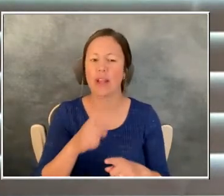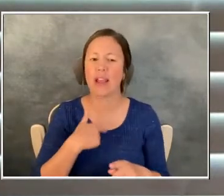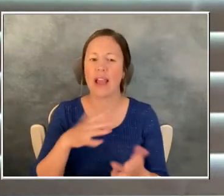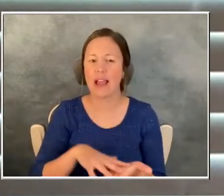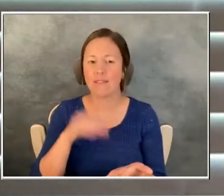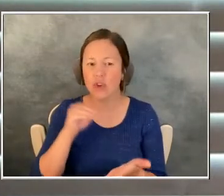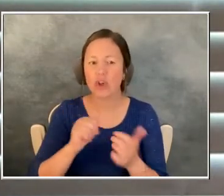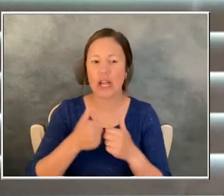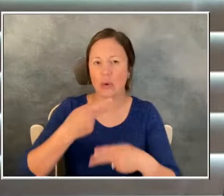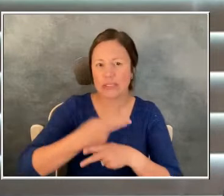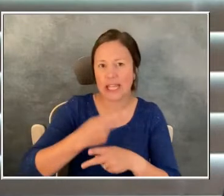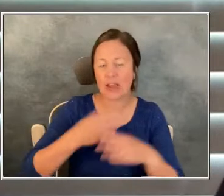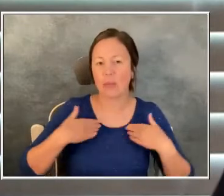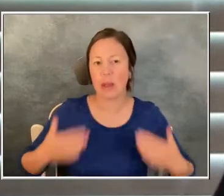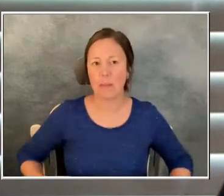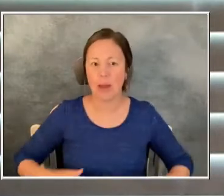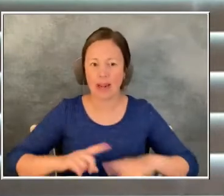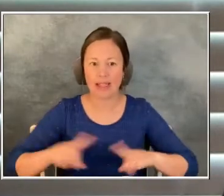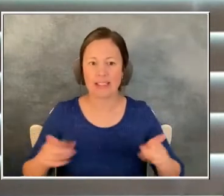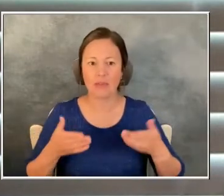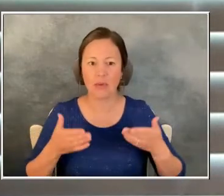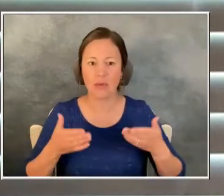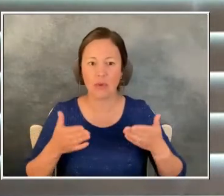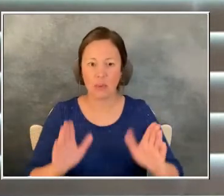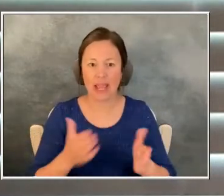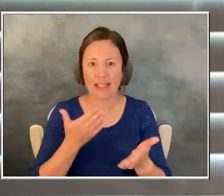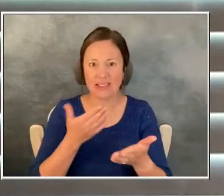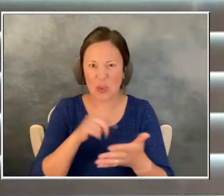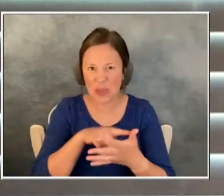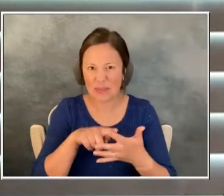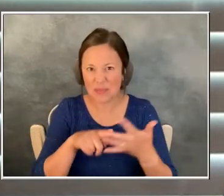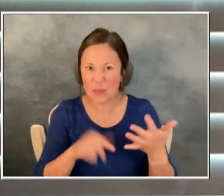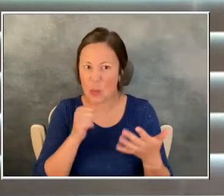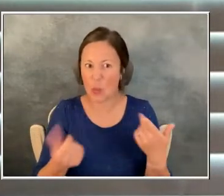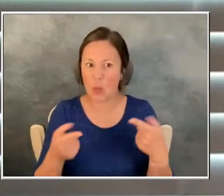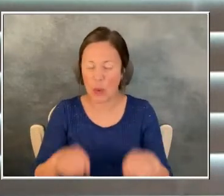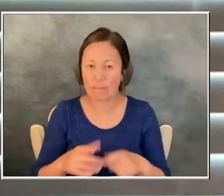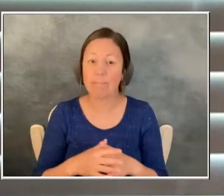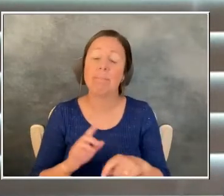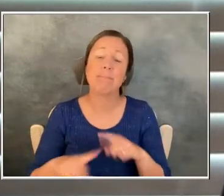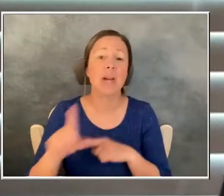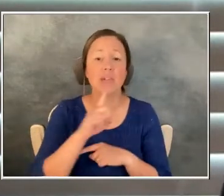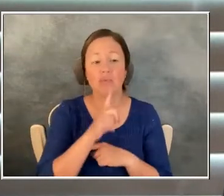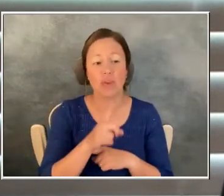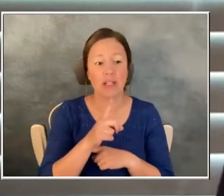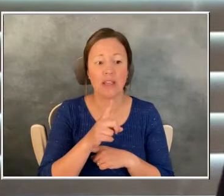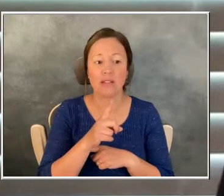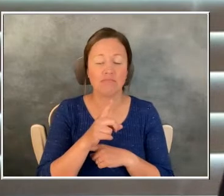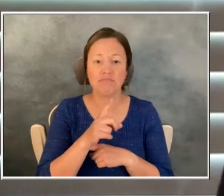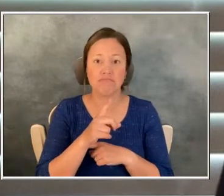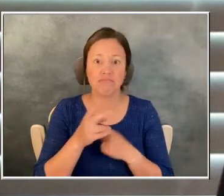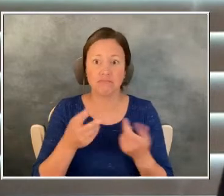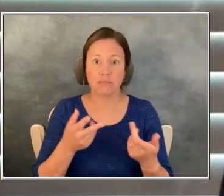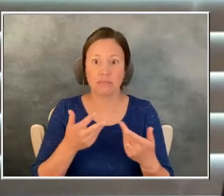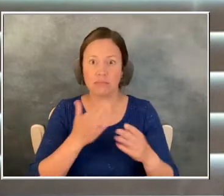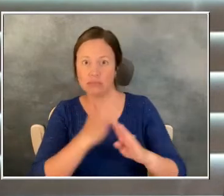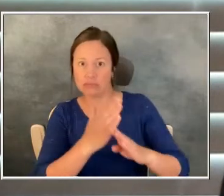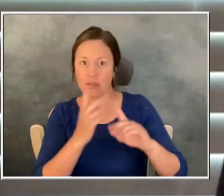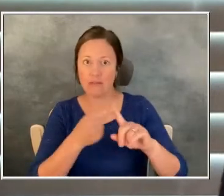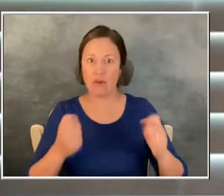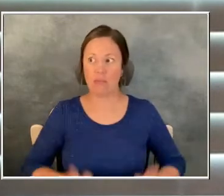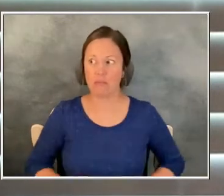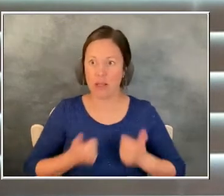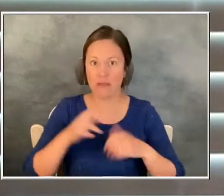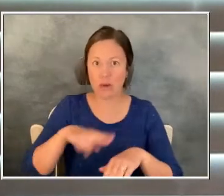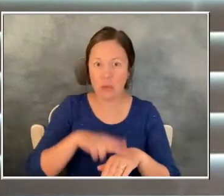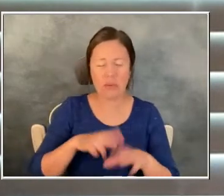care of my body a different way so that these things don't happen. But it really hasn't stopped me from living a completely normal life.